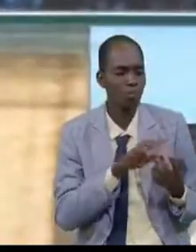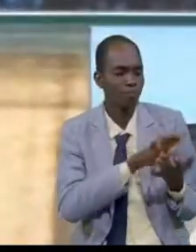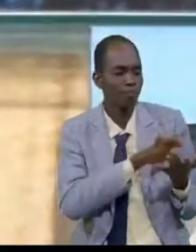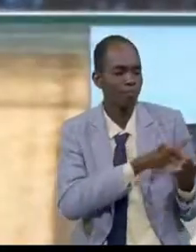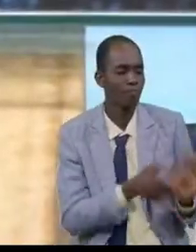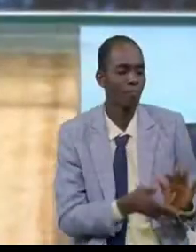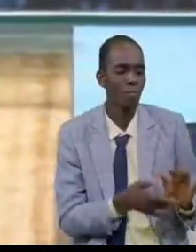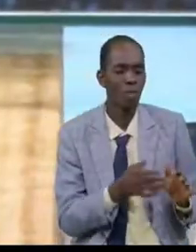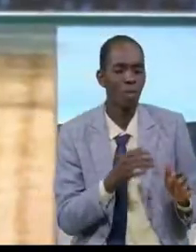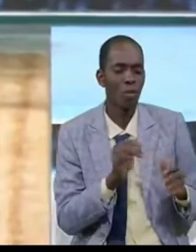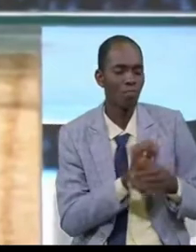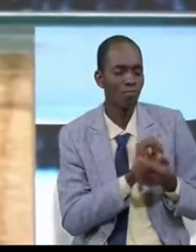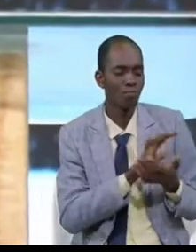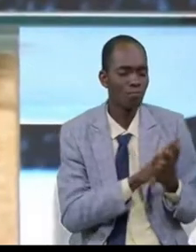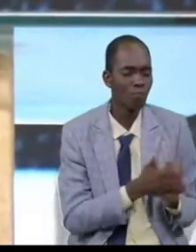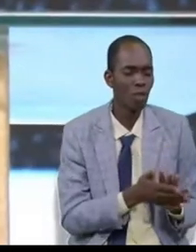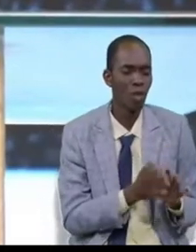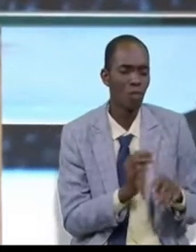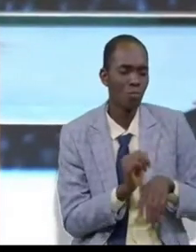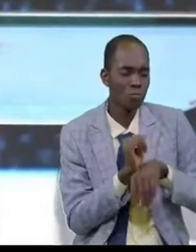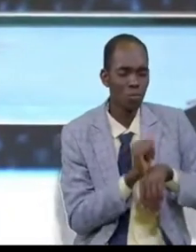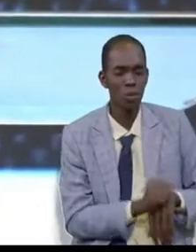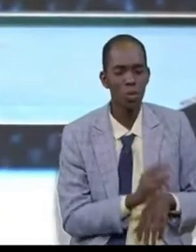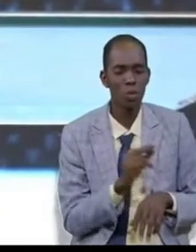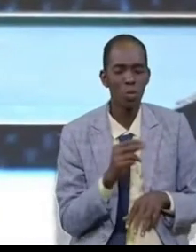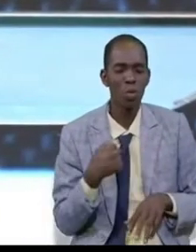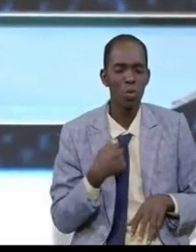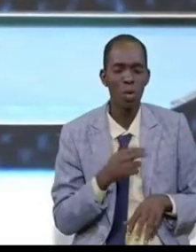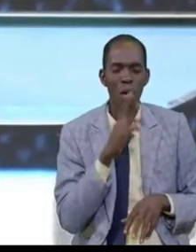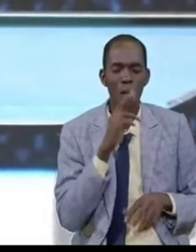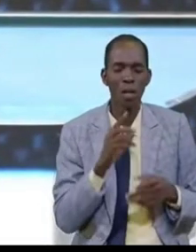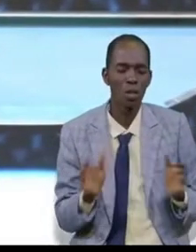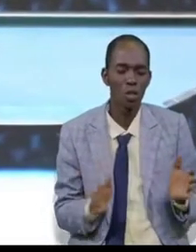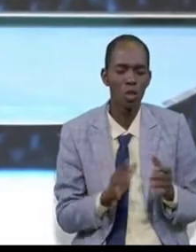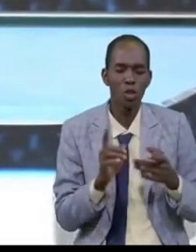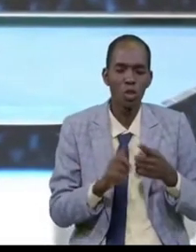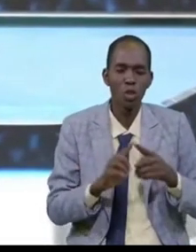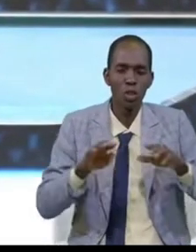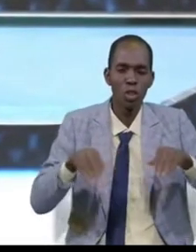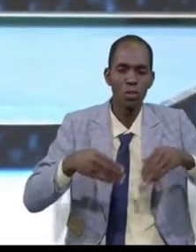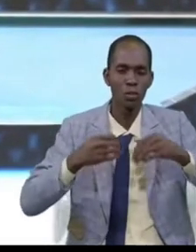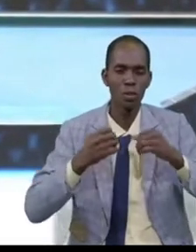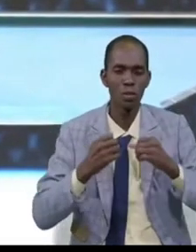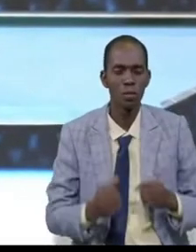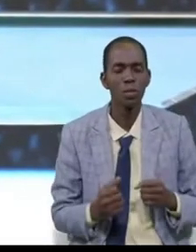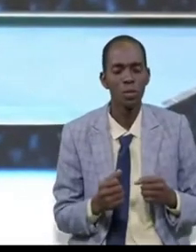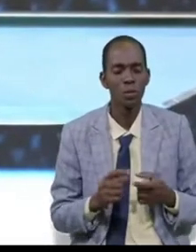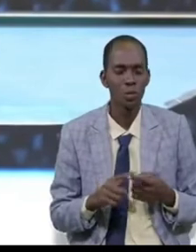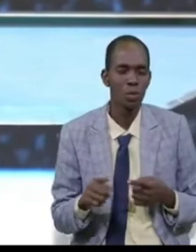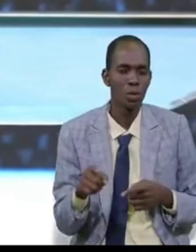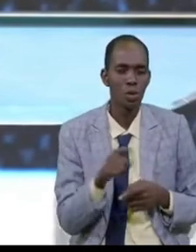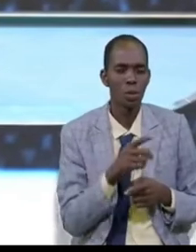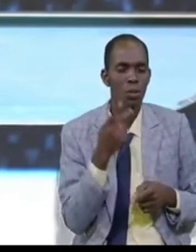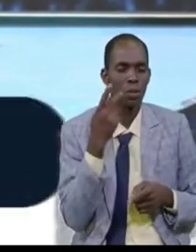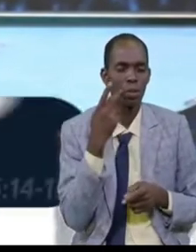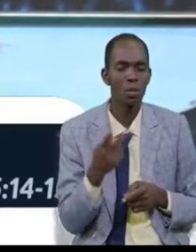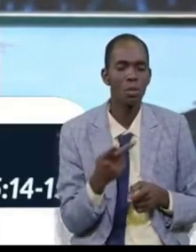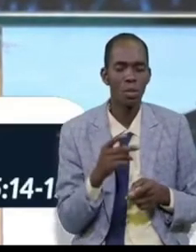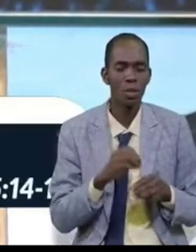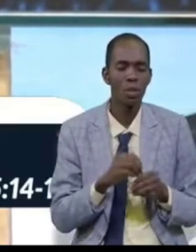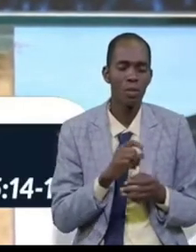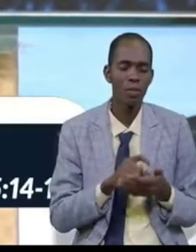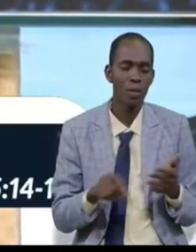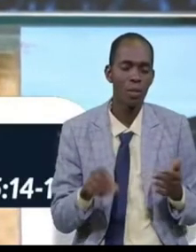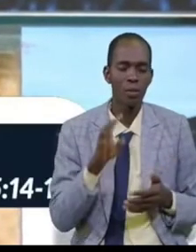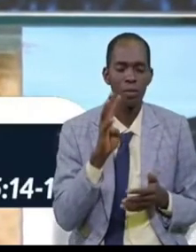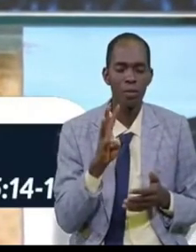push them down. We're to strengthen them, strengthen the weak hands. Look at verse 4. It says in verse